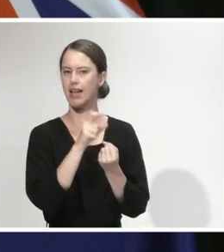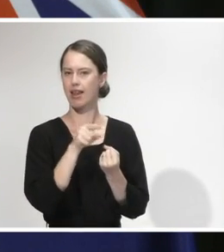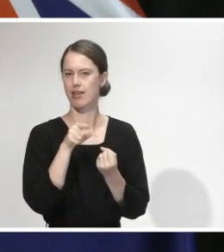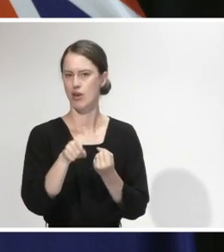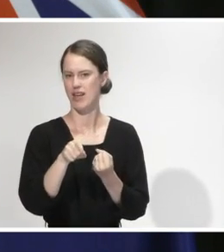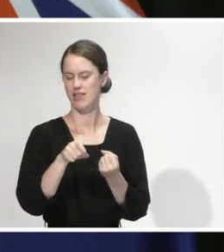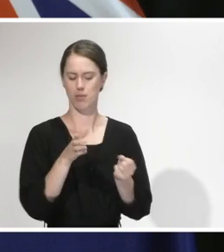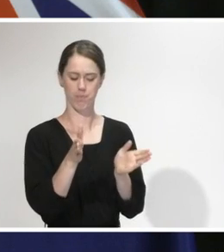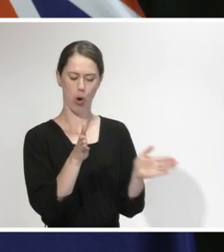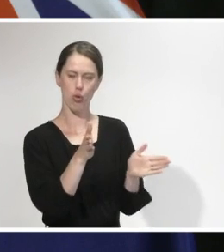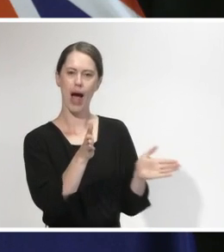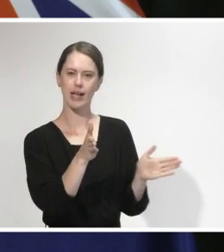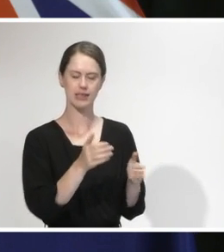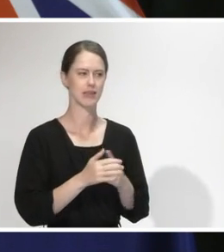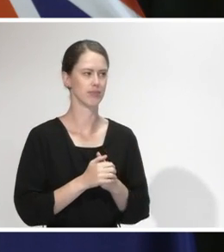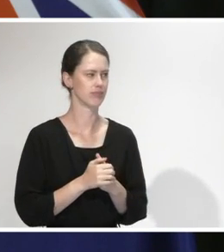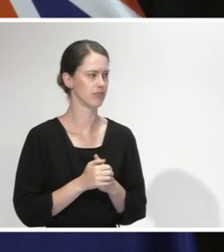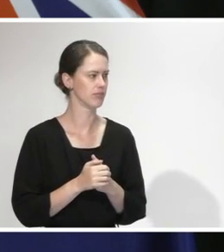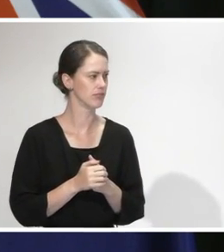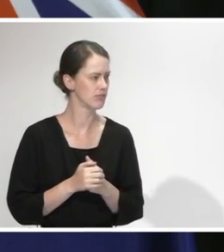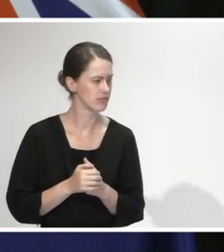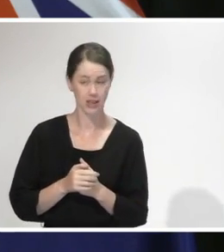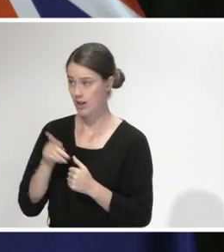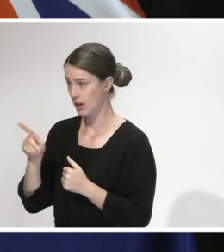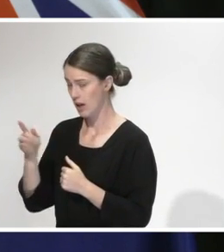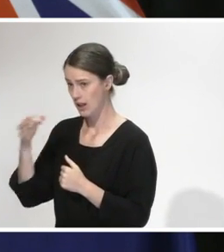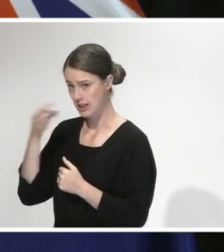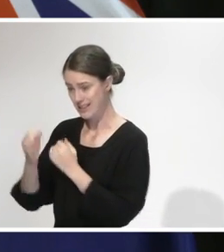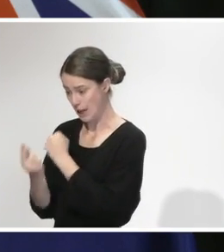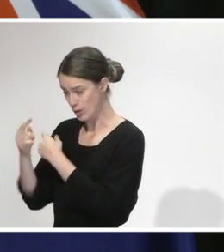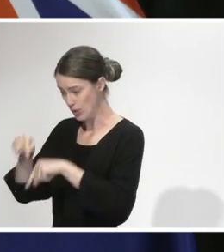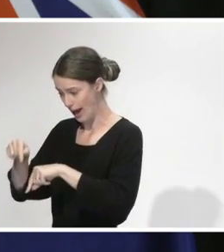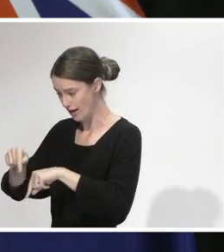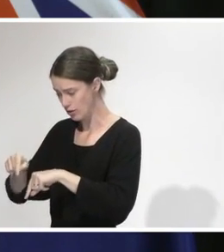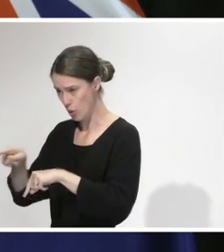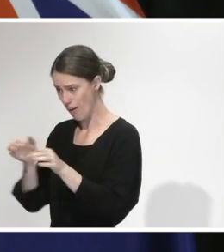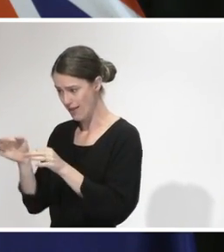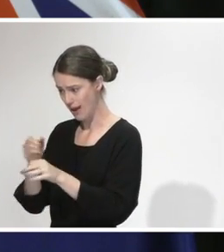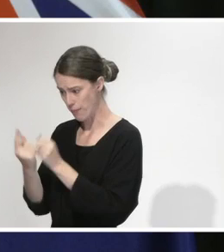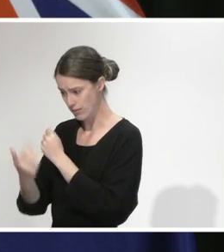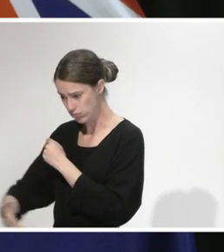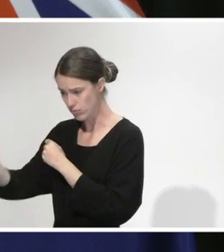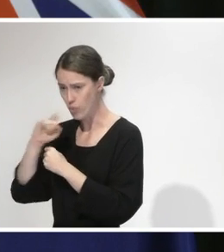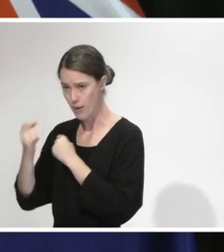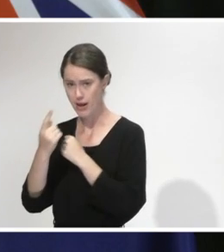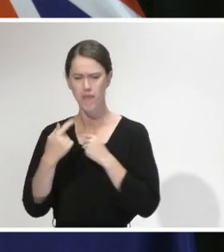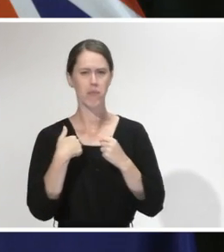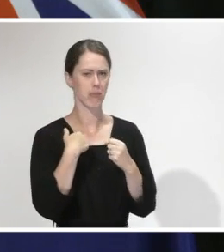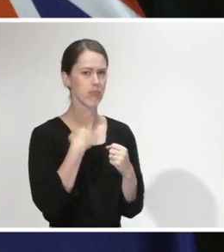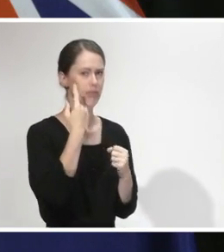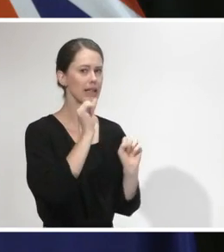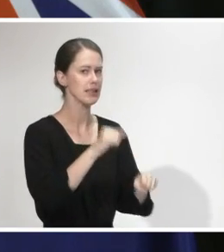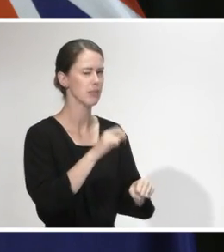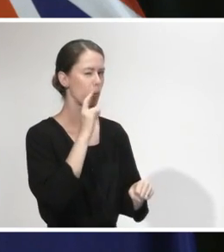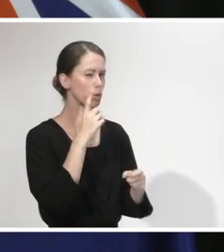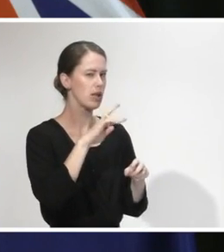through that mechanism. Come into effect today as planned? Is that now being rolled out? That's my understanding, but I will check that and